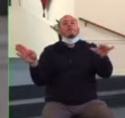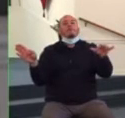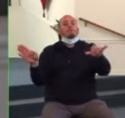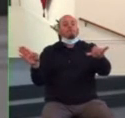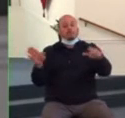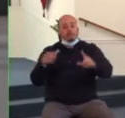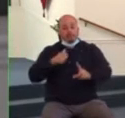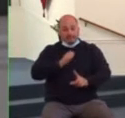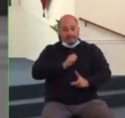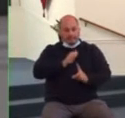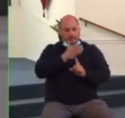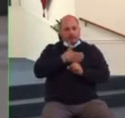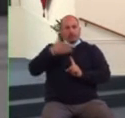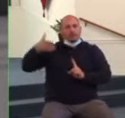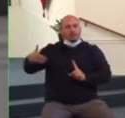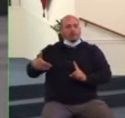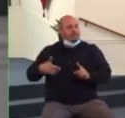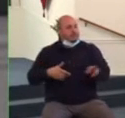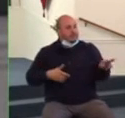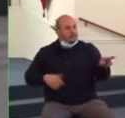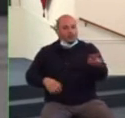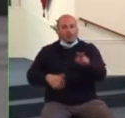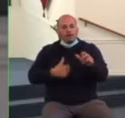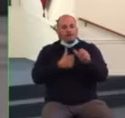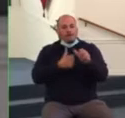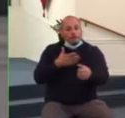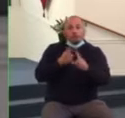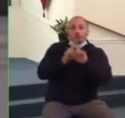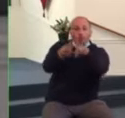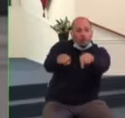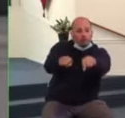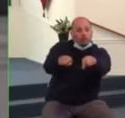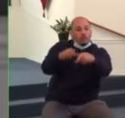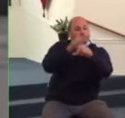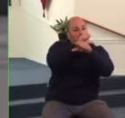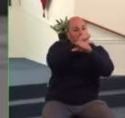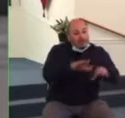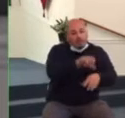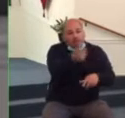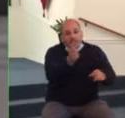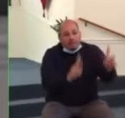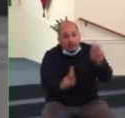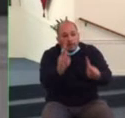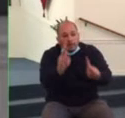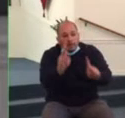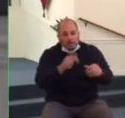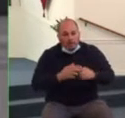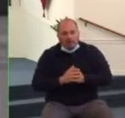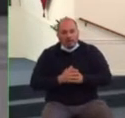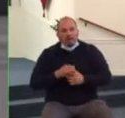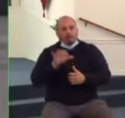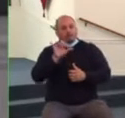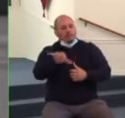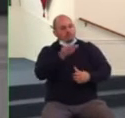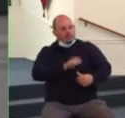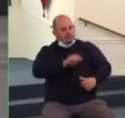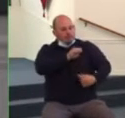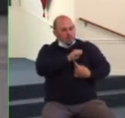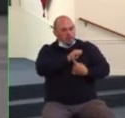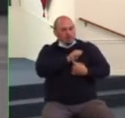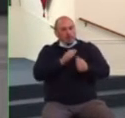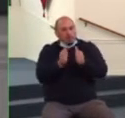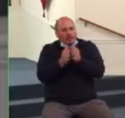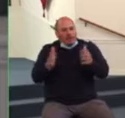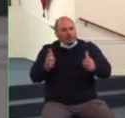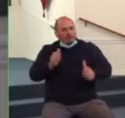people. An attitude of selflessness. For the rest of this lesson, I want to talk about what Jesus says